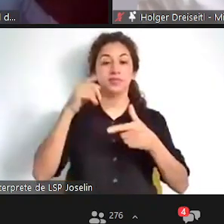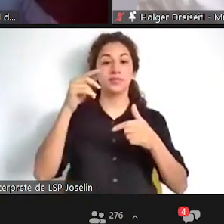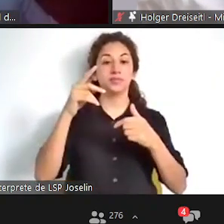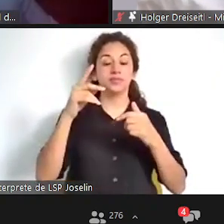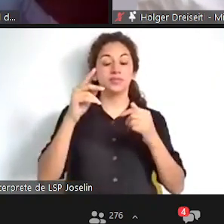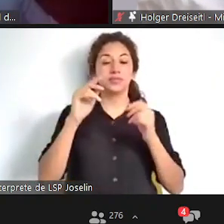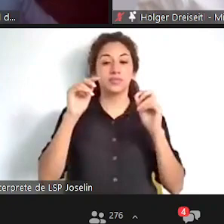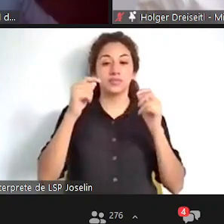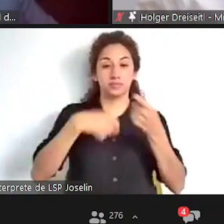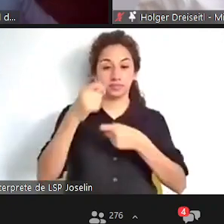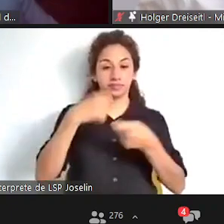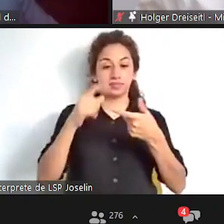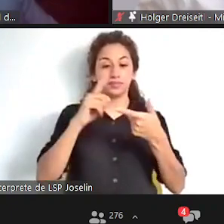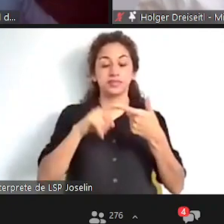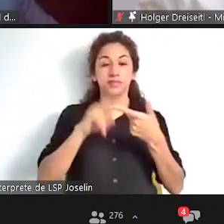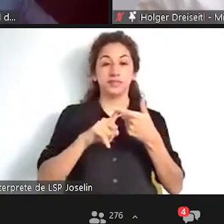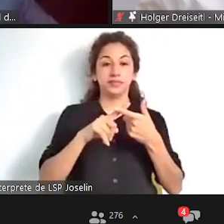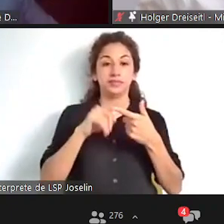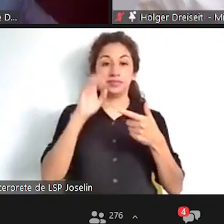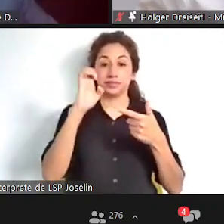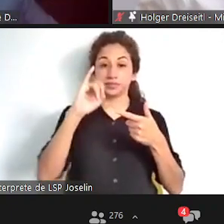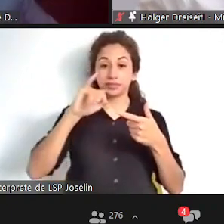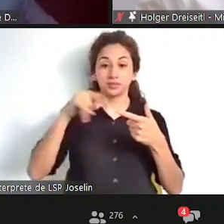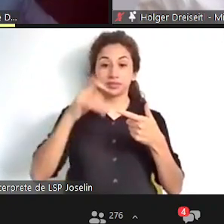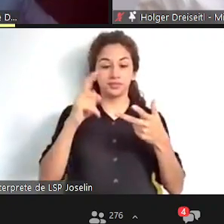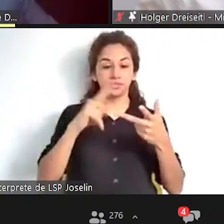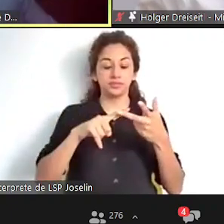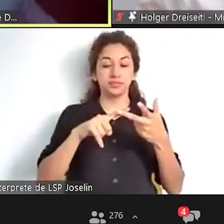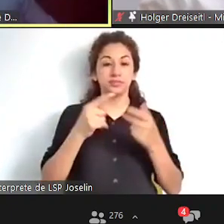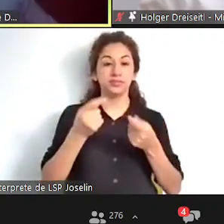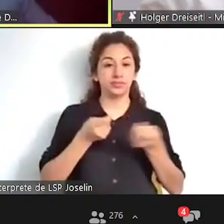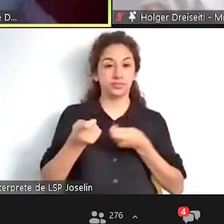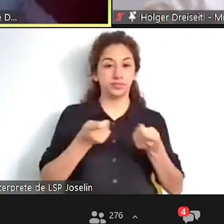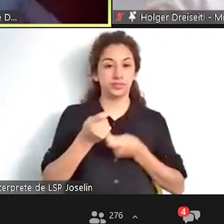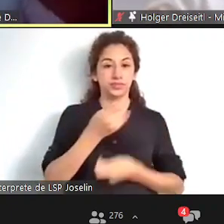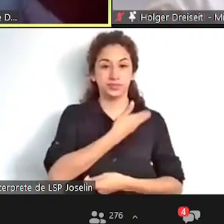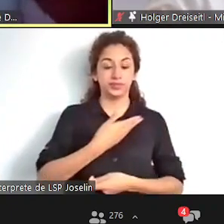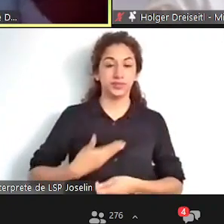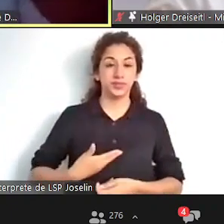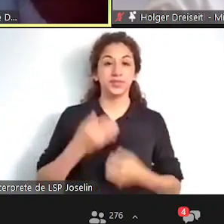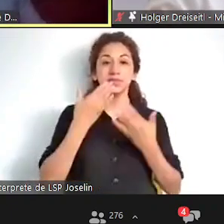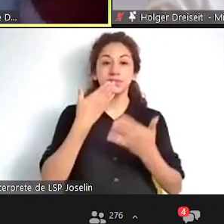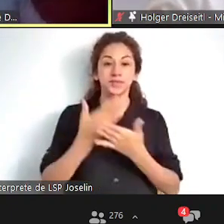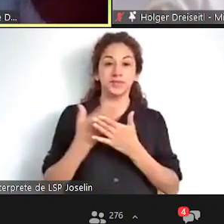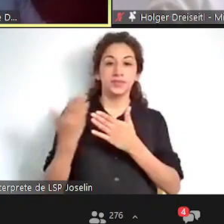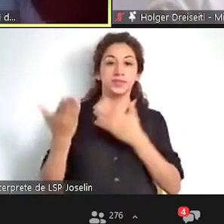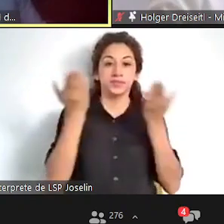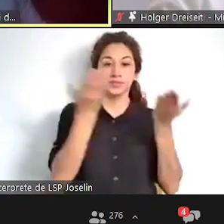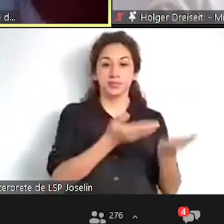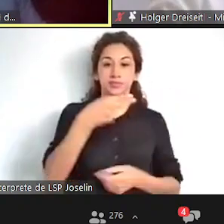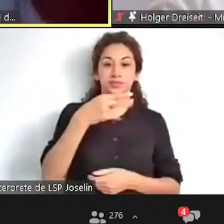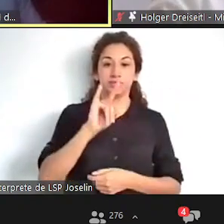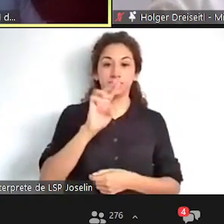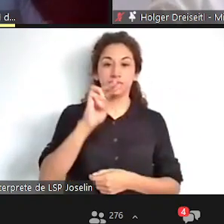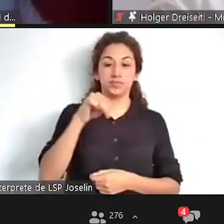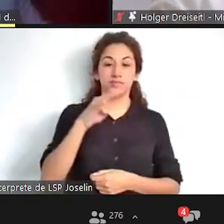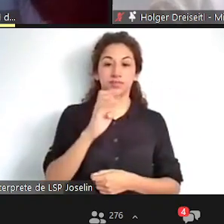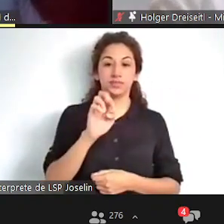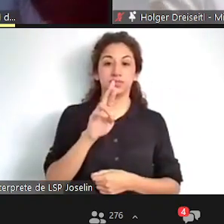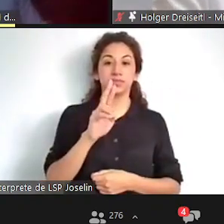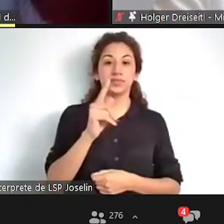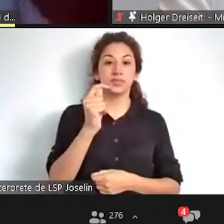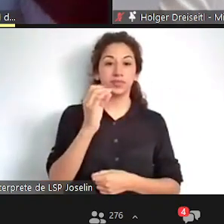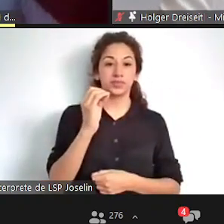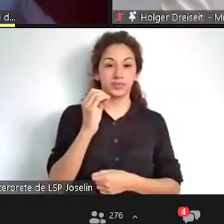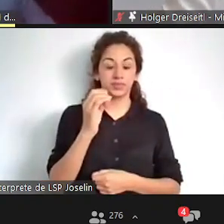promotion access preparations and coordination and government governation thank you thank you very much umberto you have the